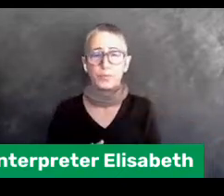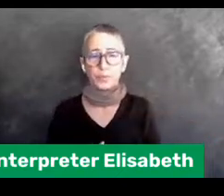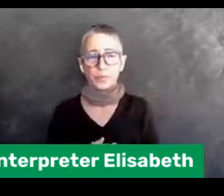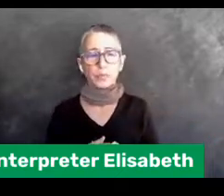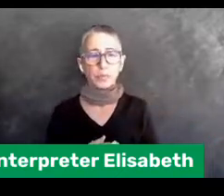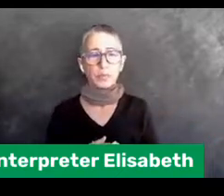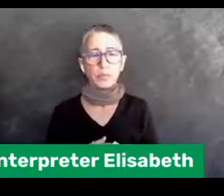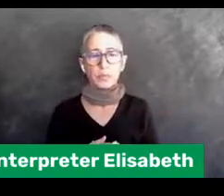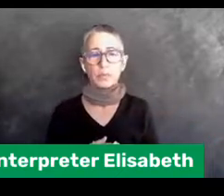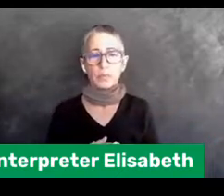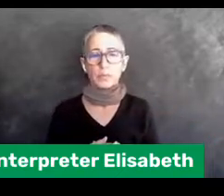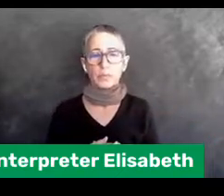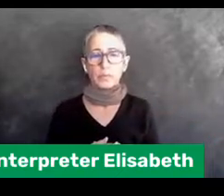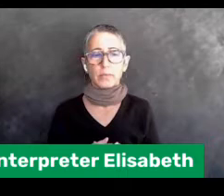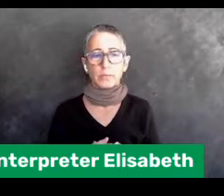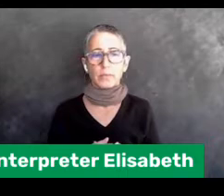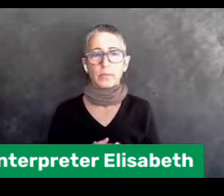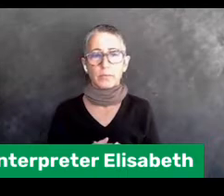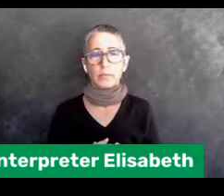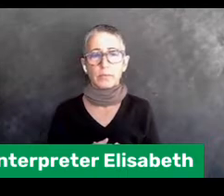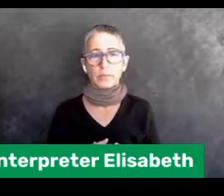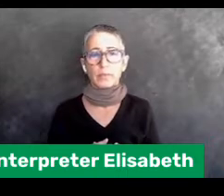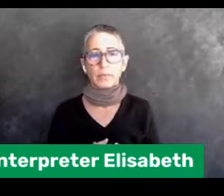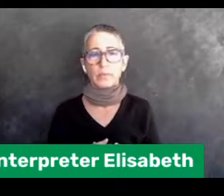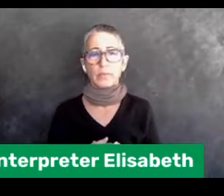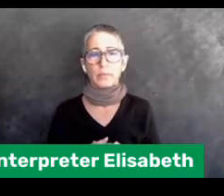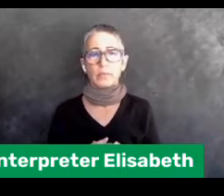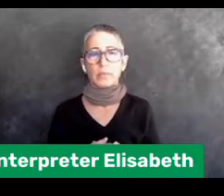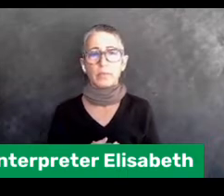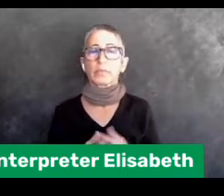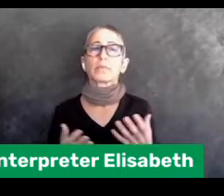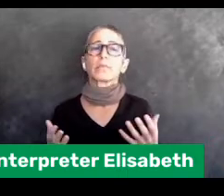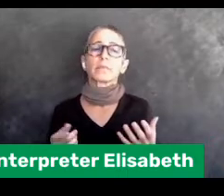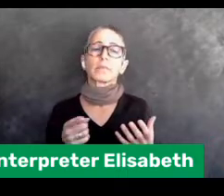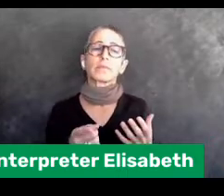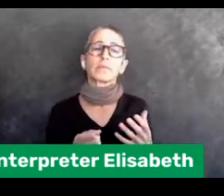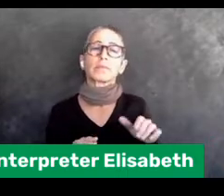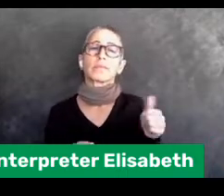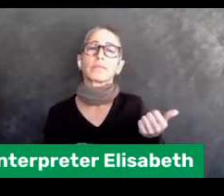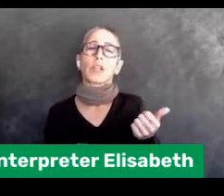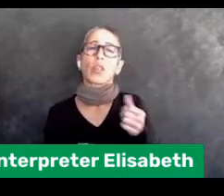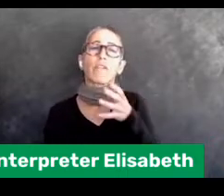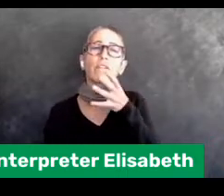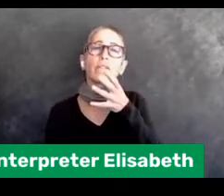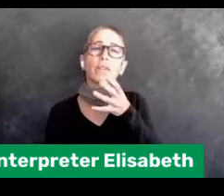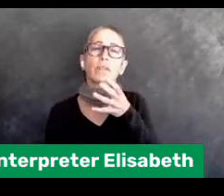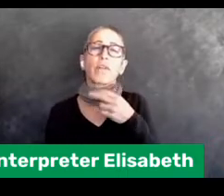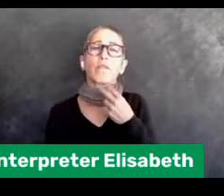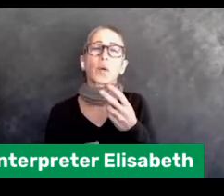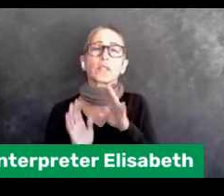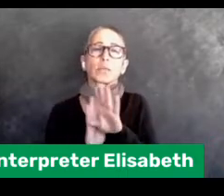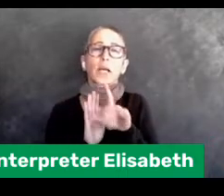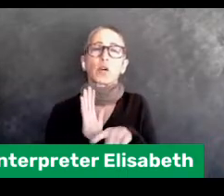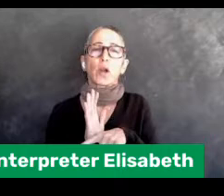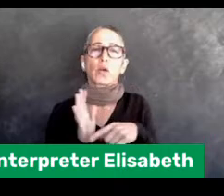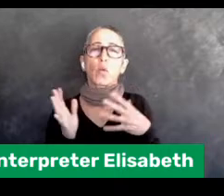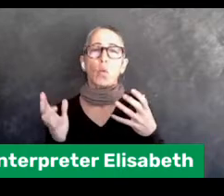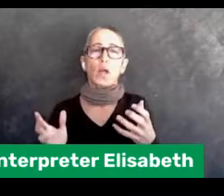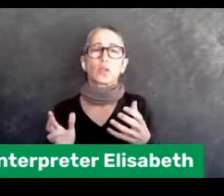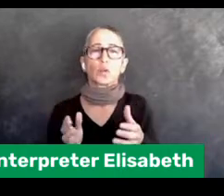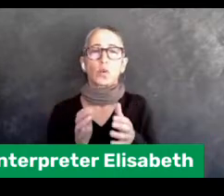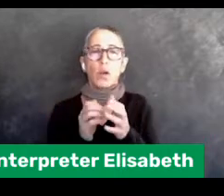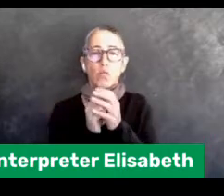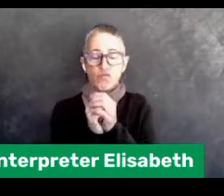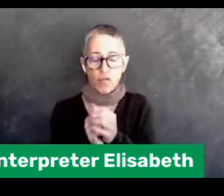Come on, guys, let's bow in a word of prayer because we're gonna have to get our traffic control set up. So today is